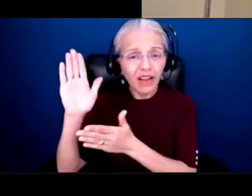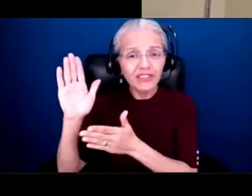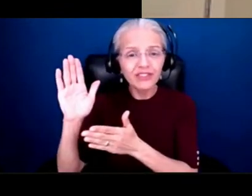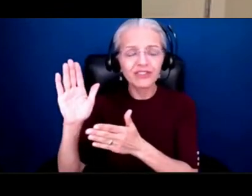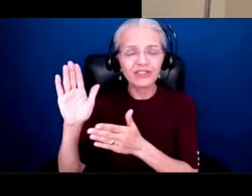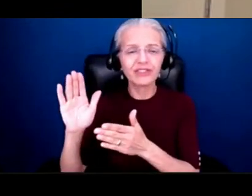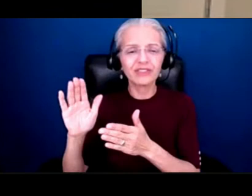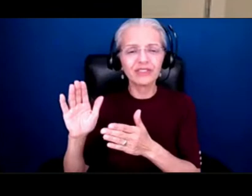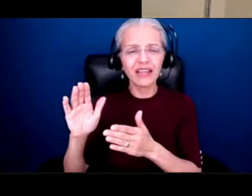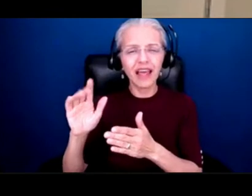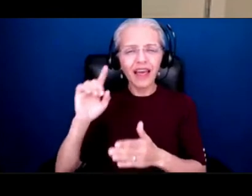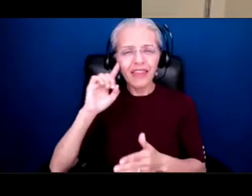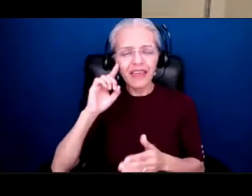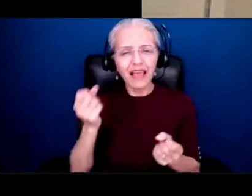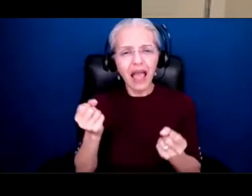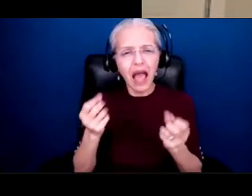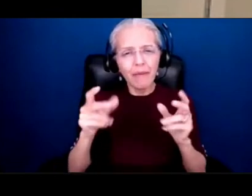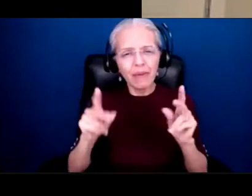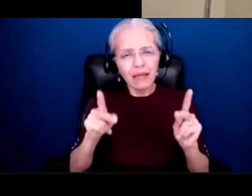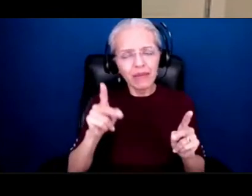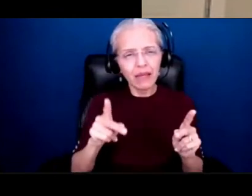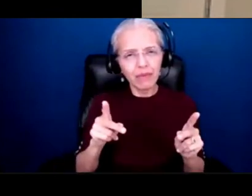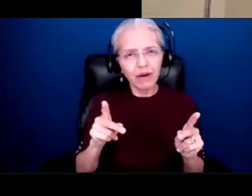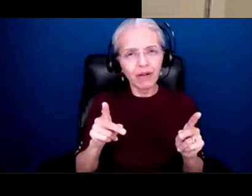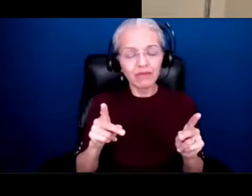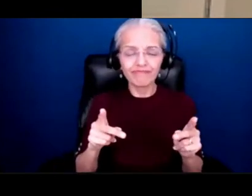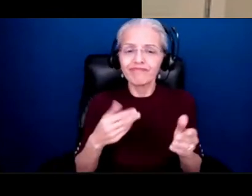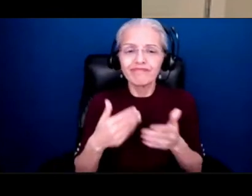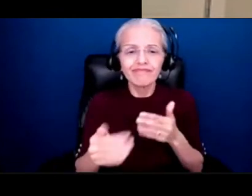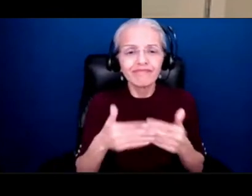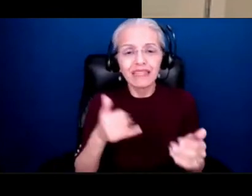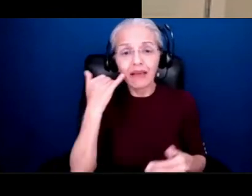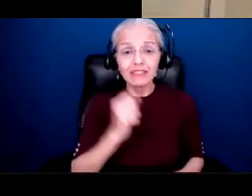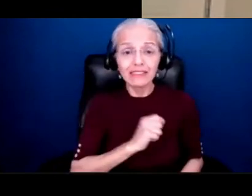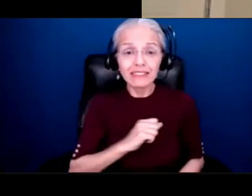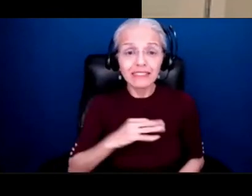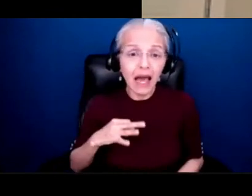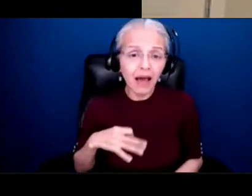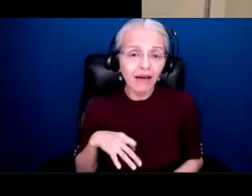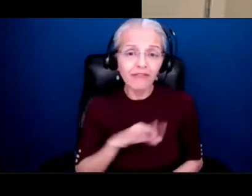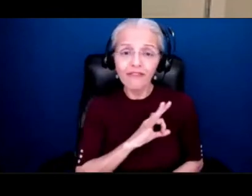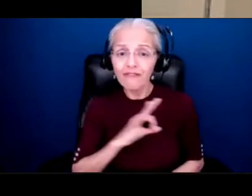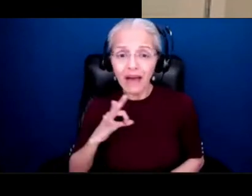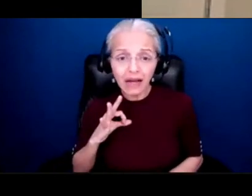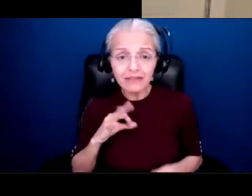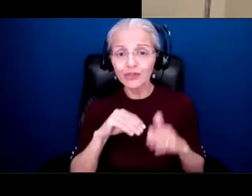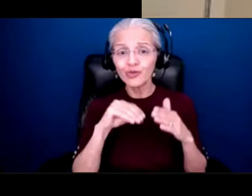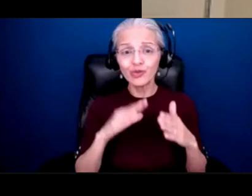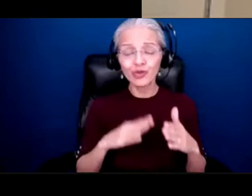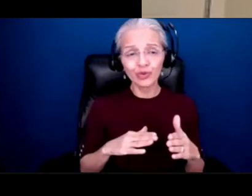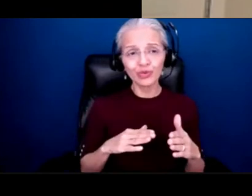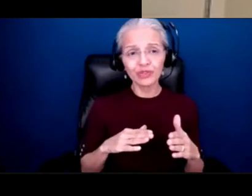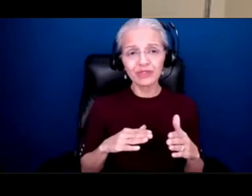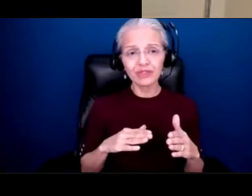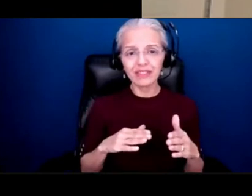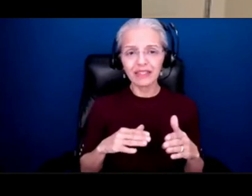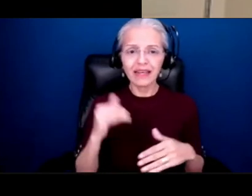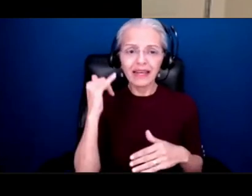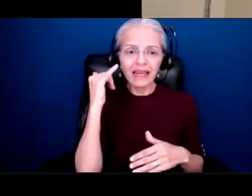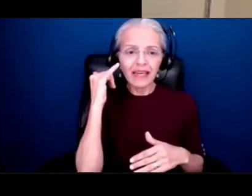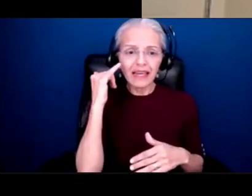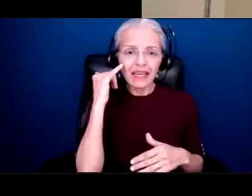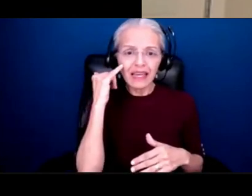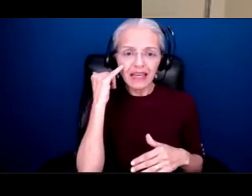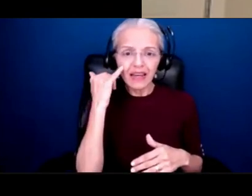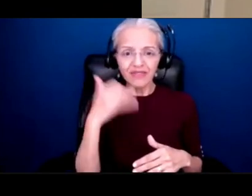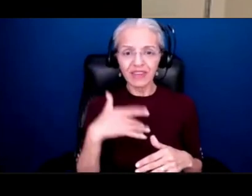about how many people, whether they're staff, faculty, or students, whether they even feel